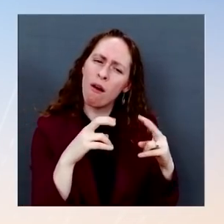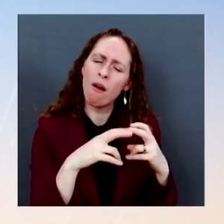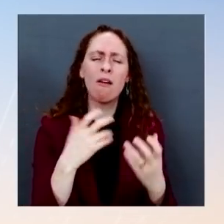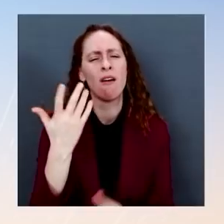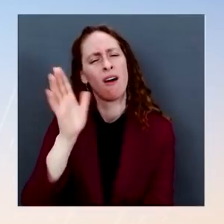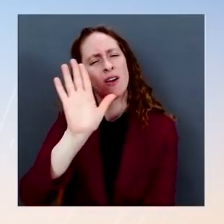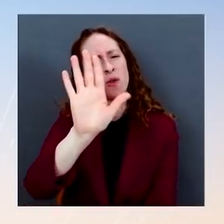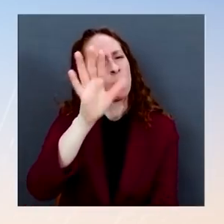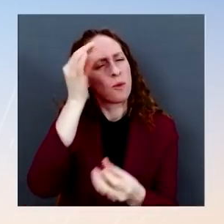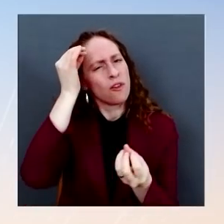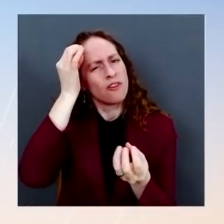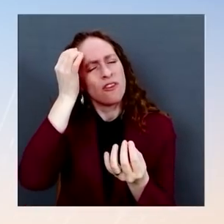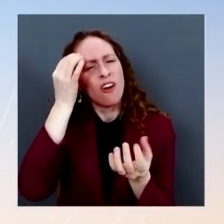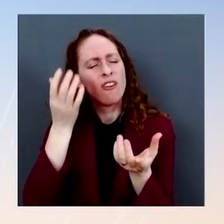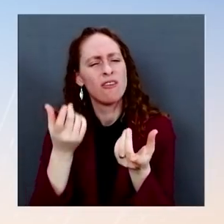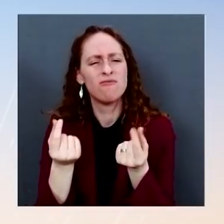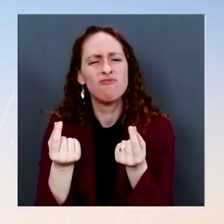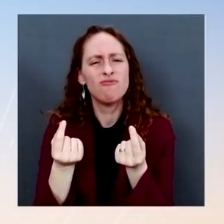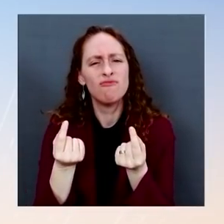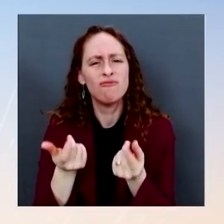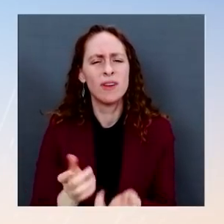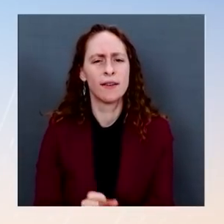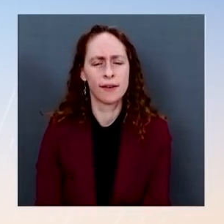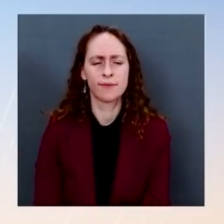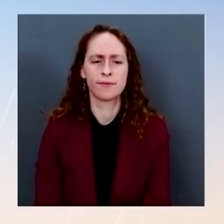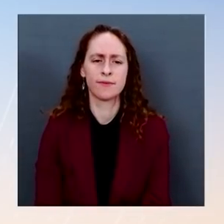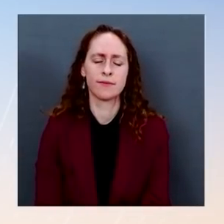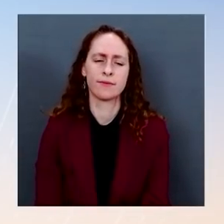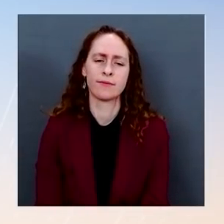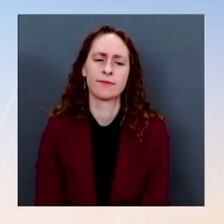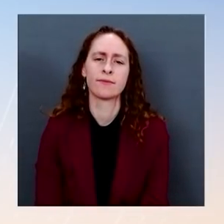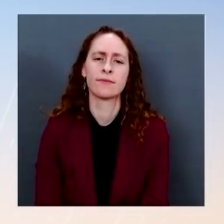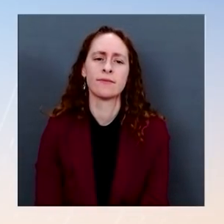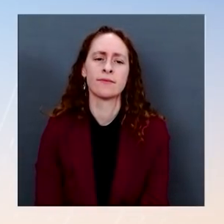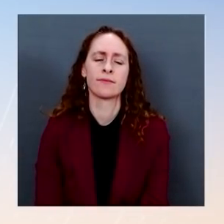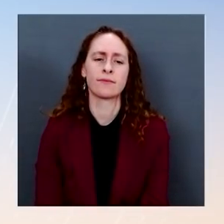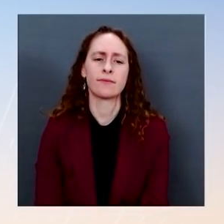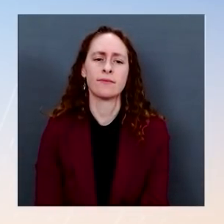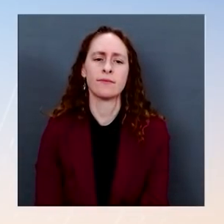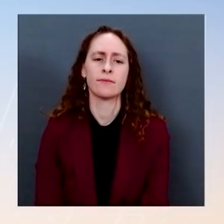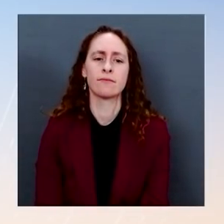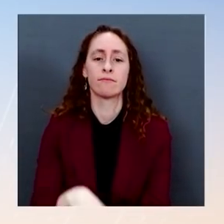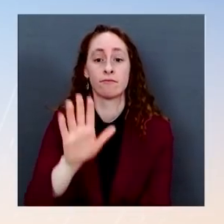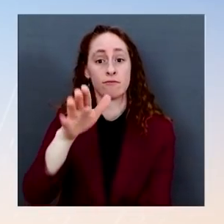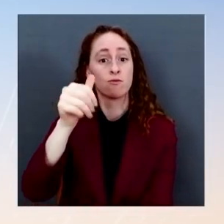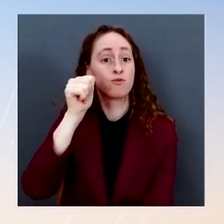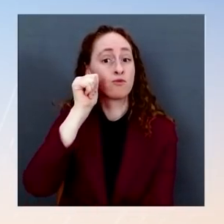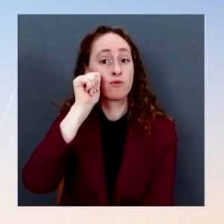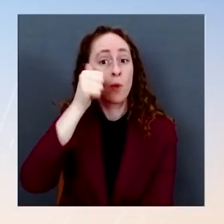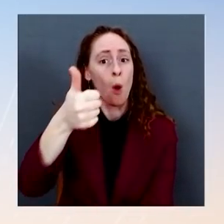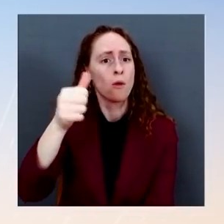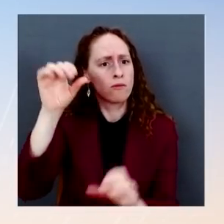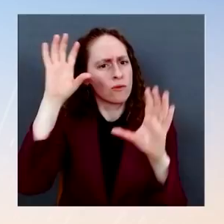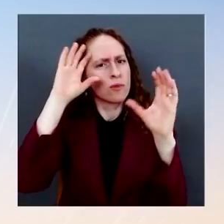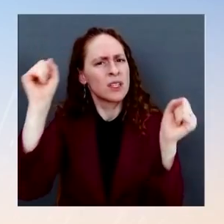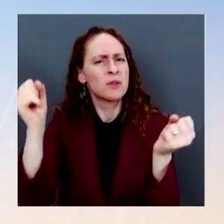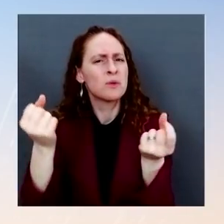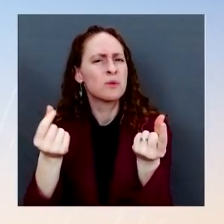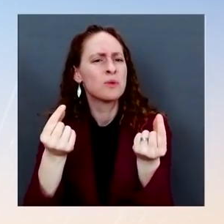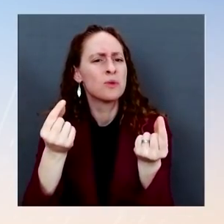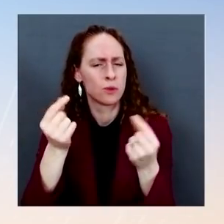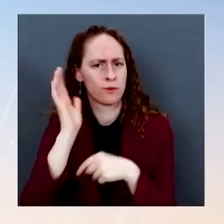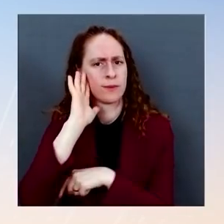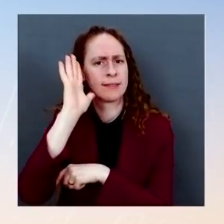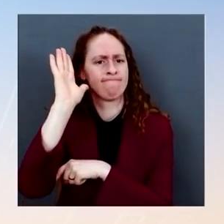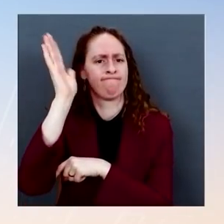people tomorrow, and he'll talk about what to expect as we head into the winter months and detail additional steps that we will be